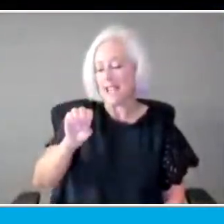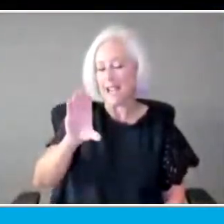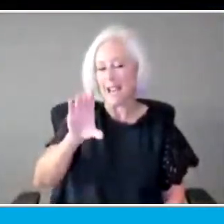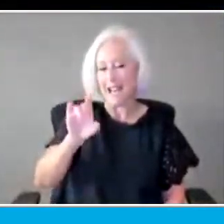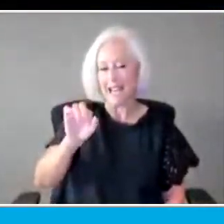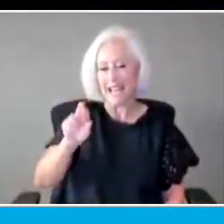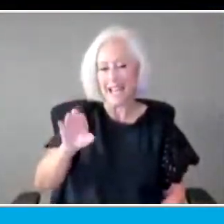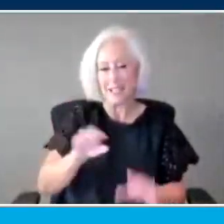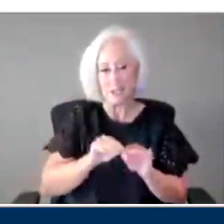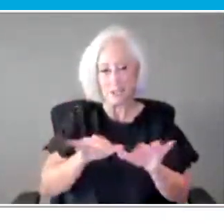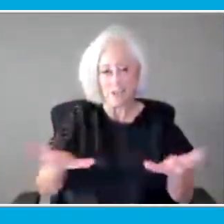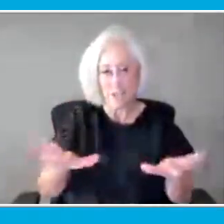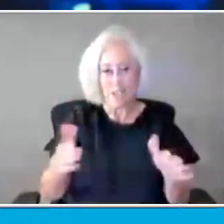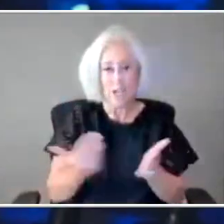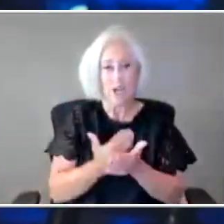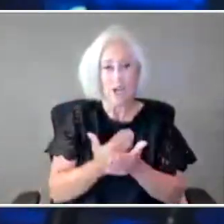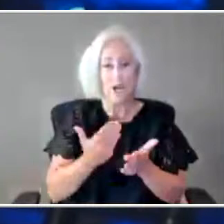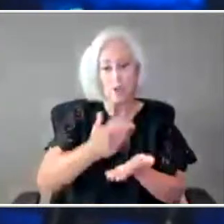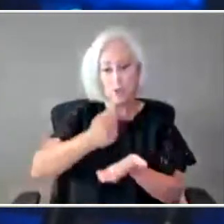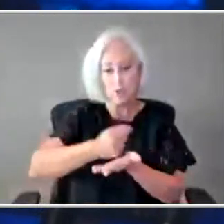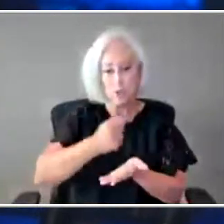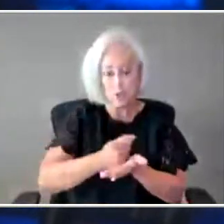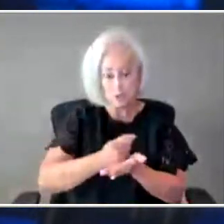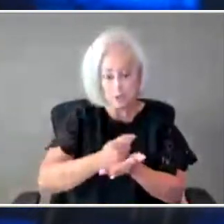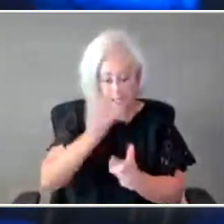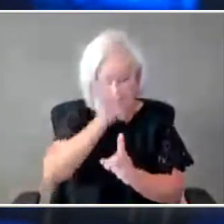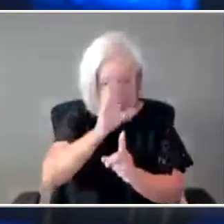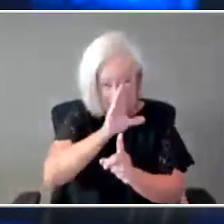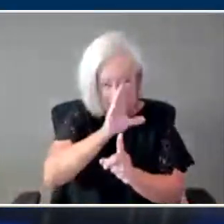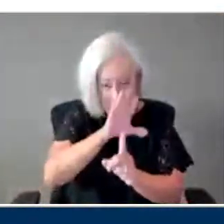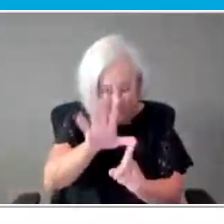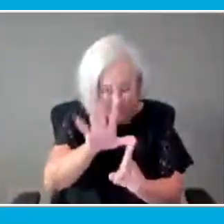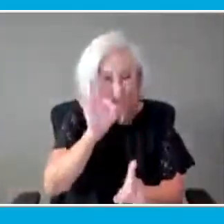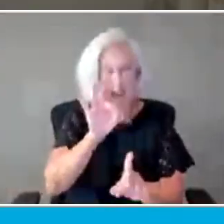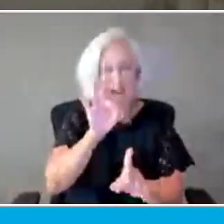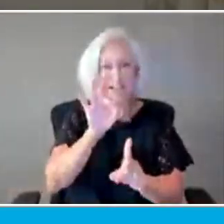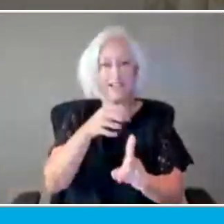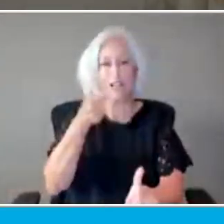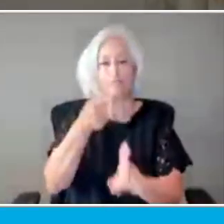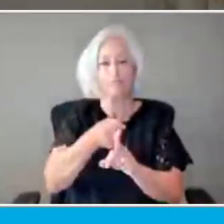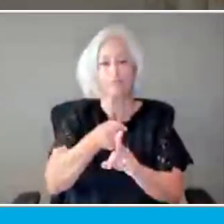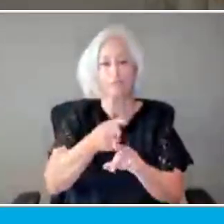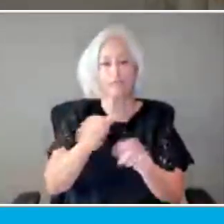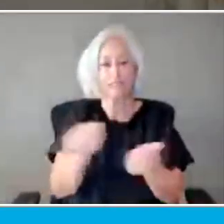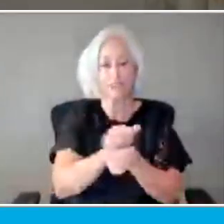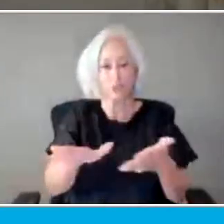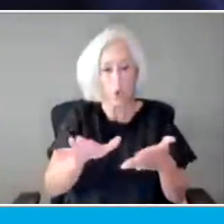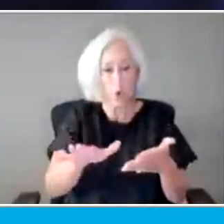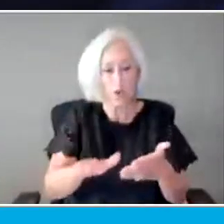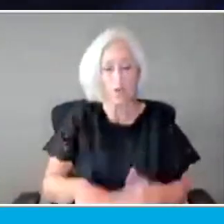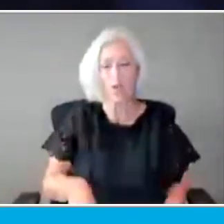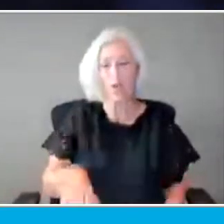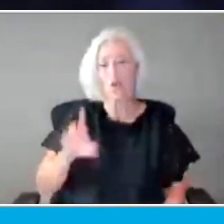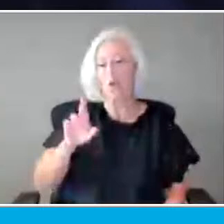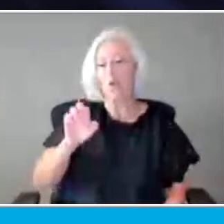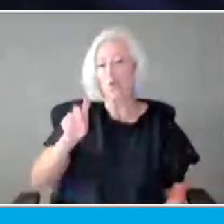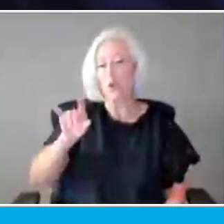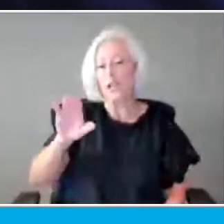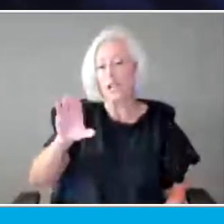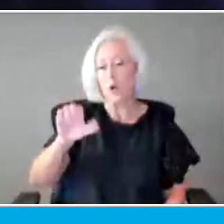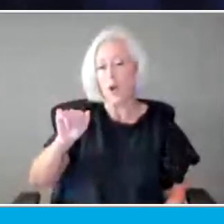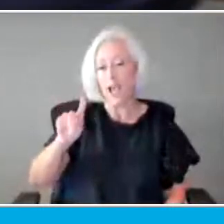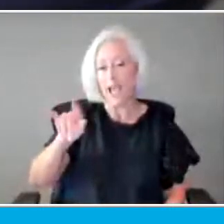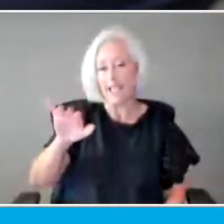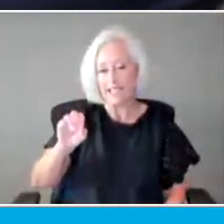seek it out and destroy it. I'm Jessica Lovell on the next Morning Medical Update. The radioactive particle that doctors compare to